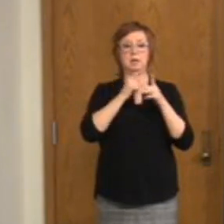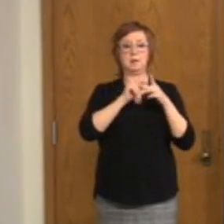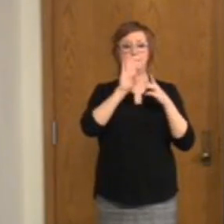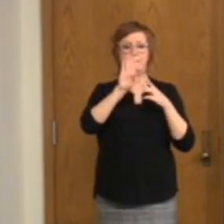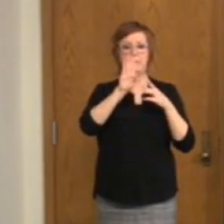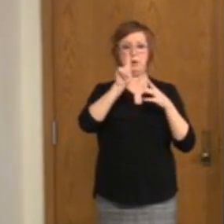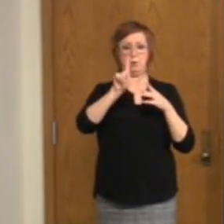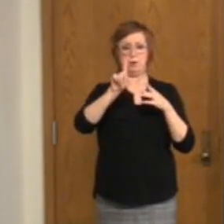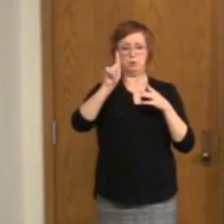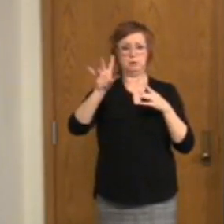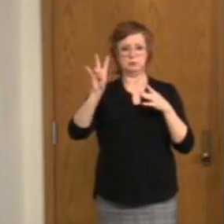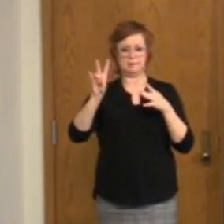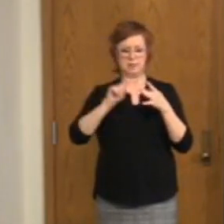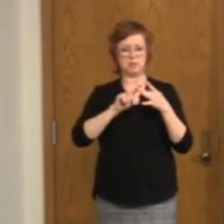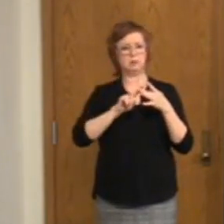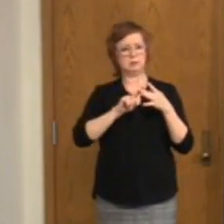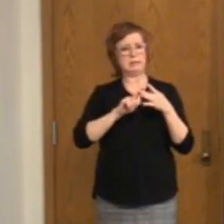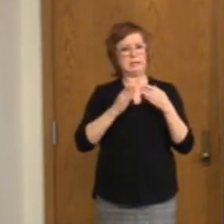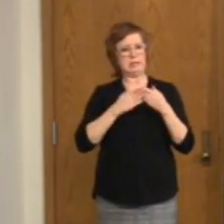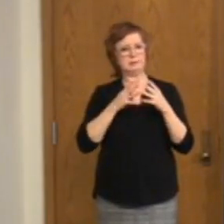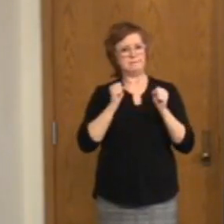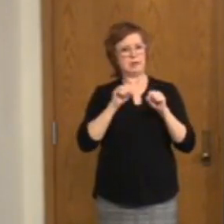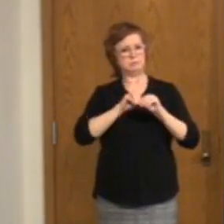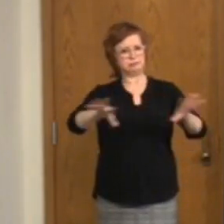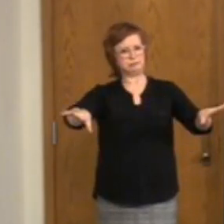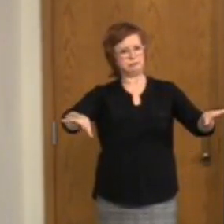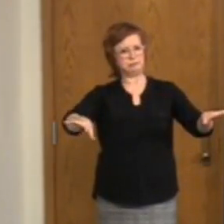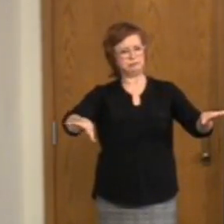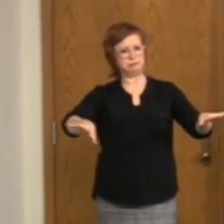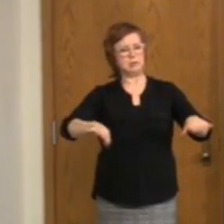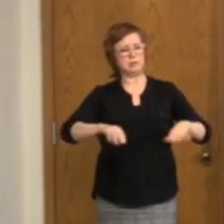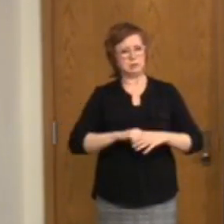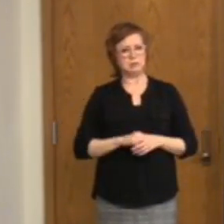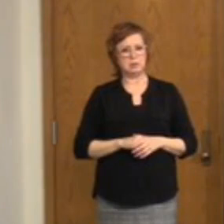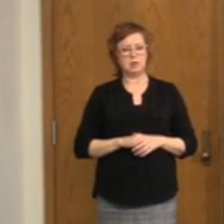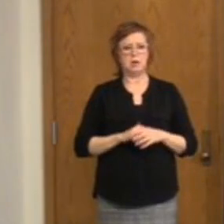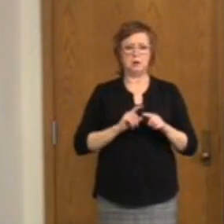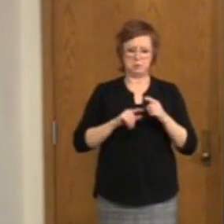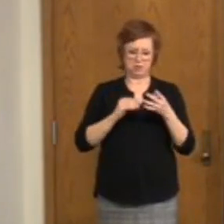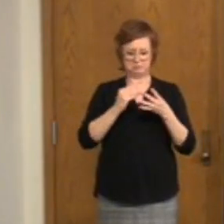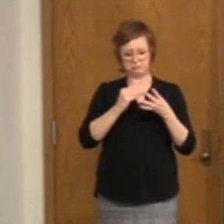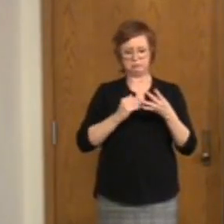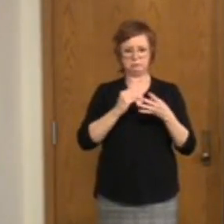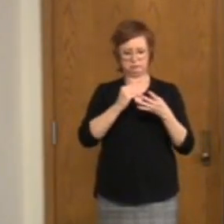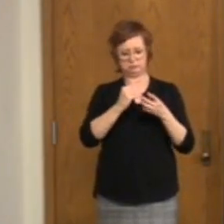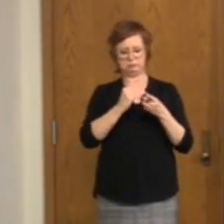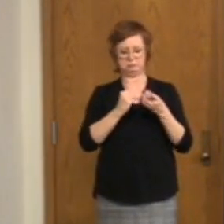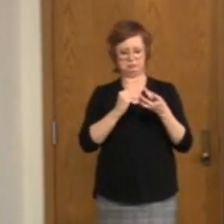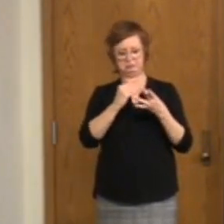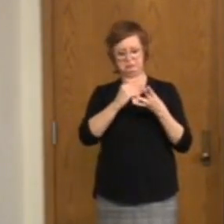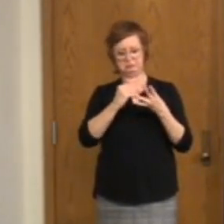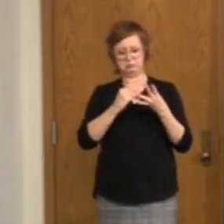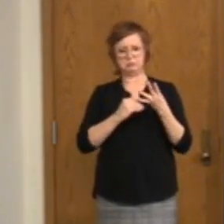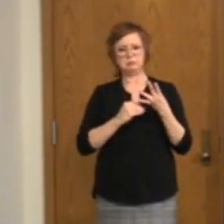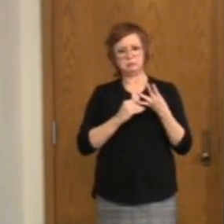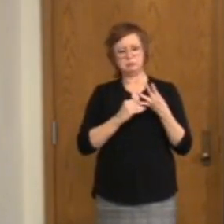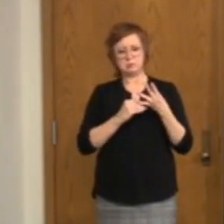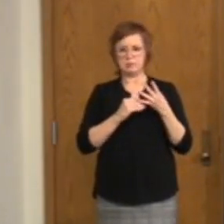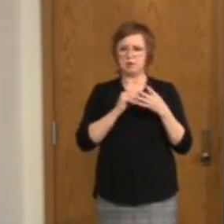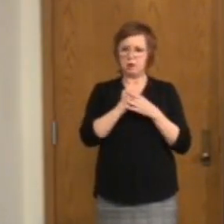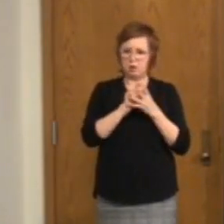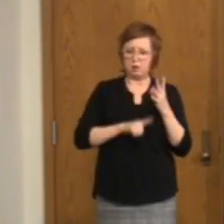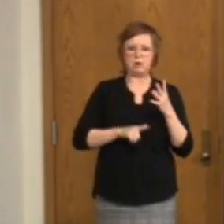for the most part, all COVID strains are preventable by the simple measures that we need to continue